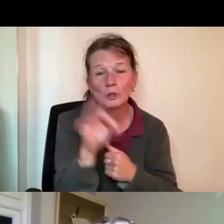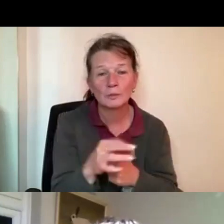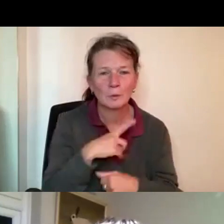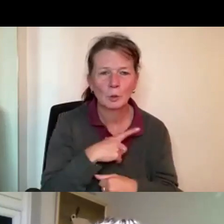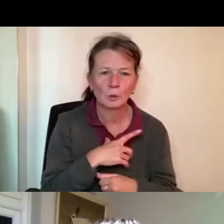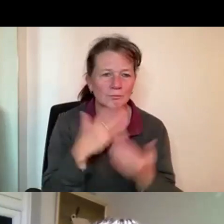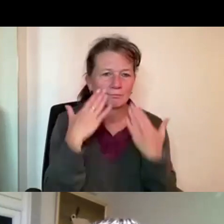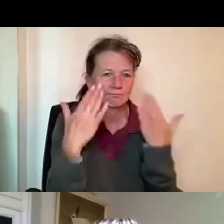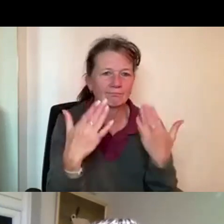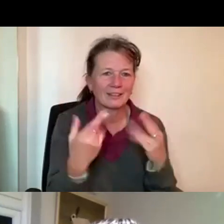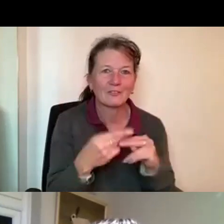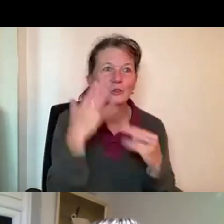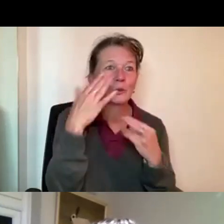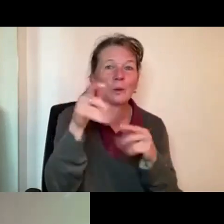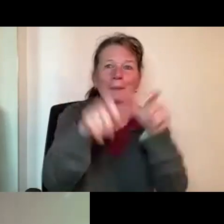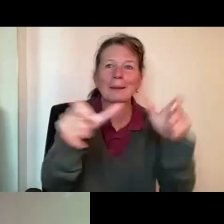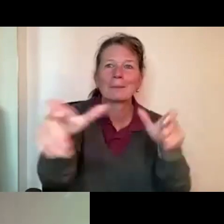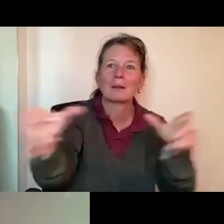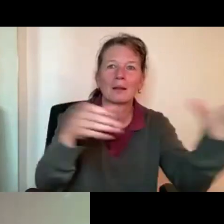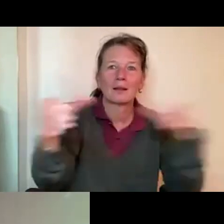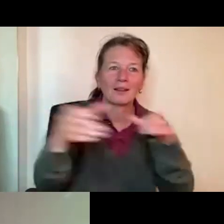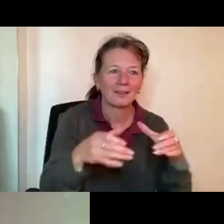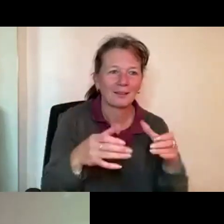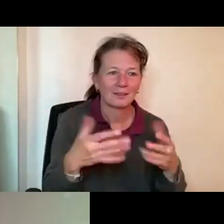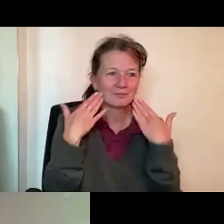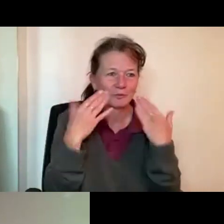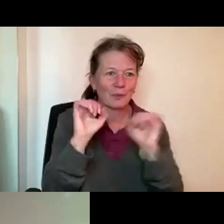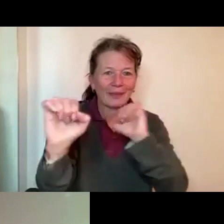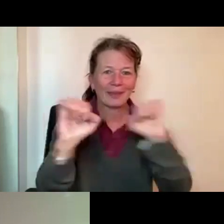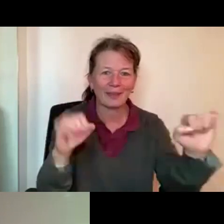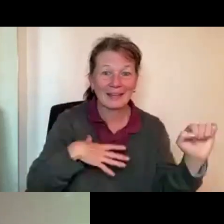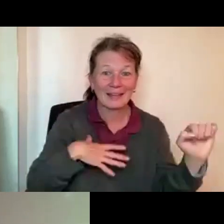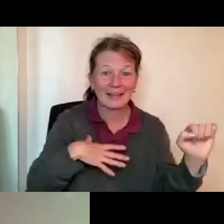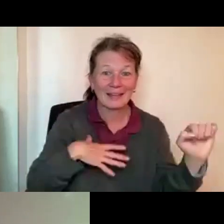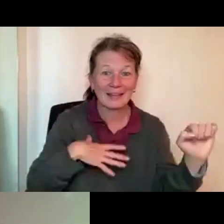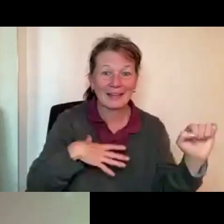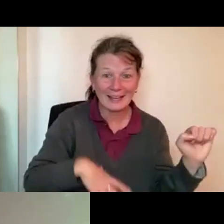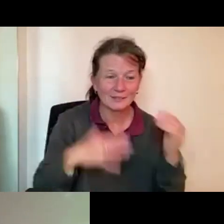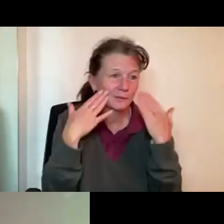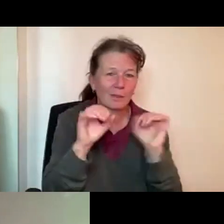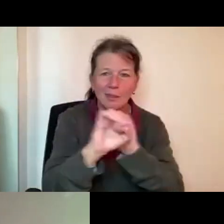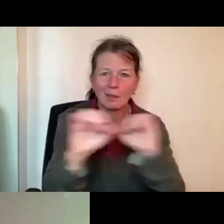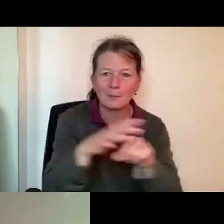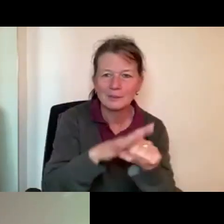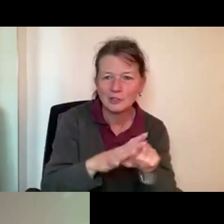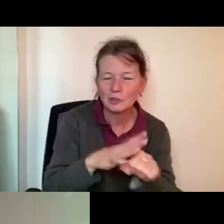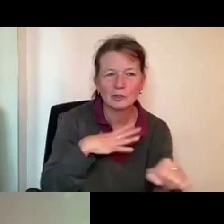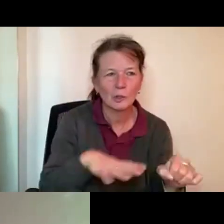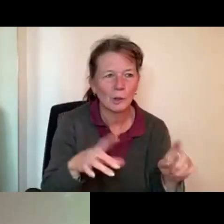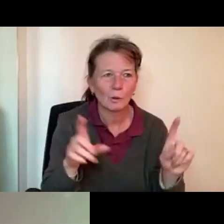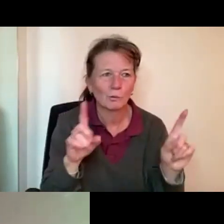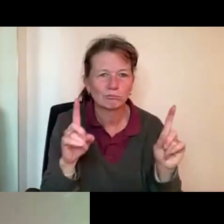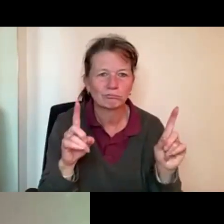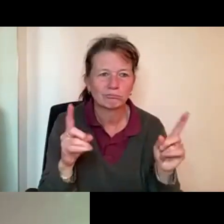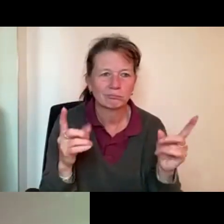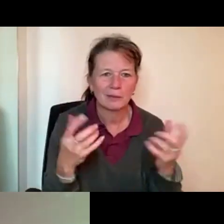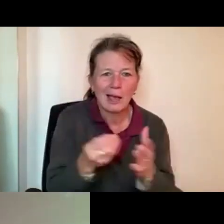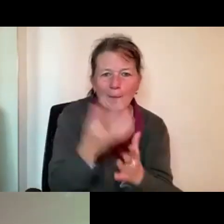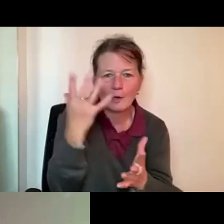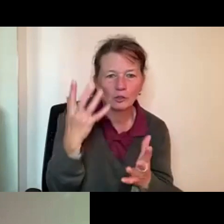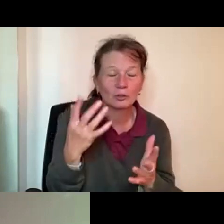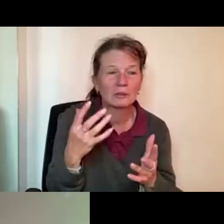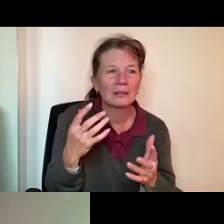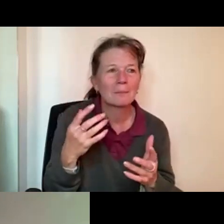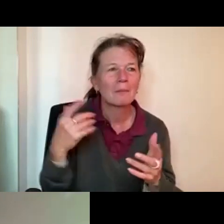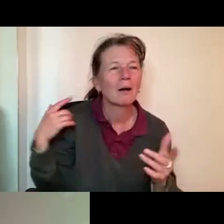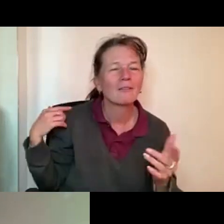if you don't know who you're working with yet, and you don't know how much the provisions that they might need are going to cost. But I think over time we've